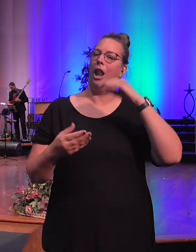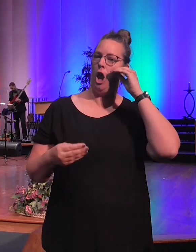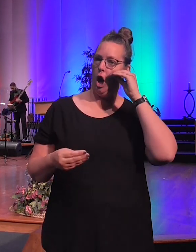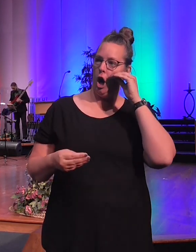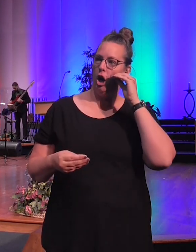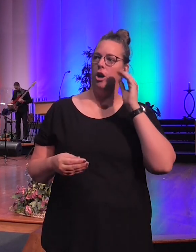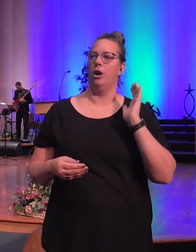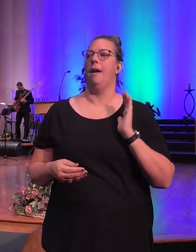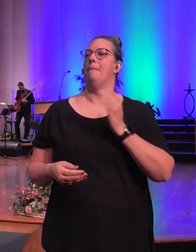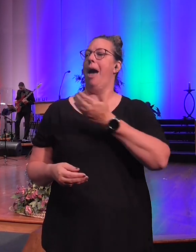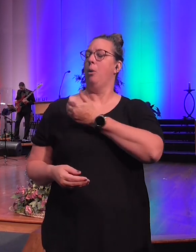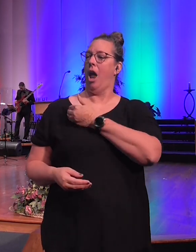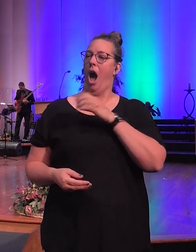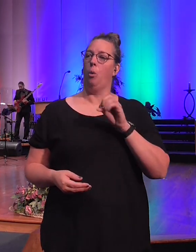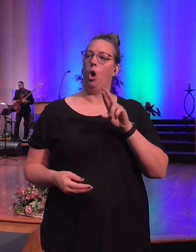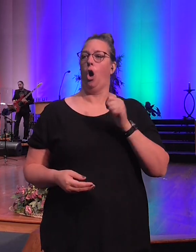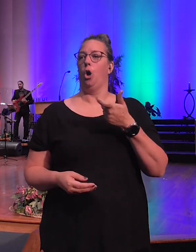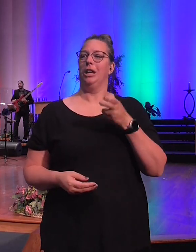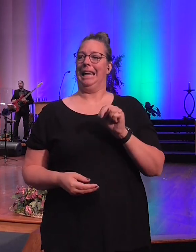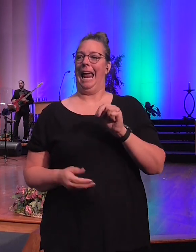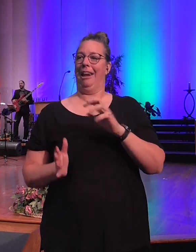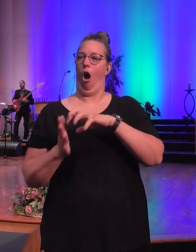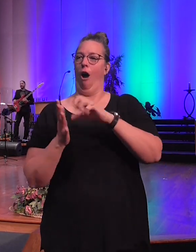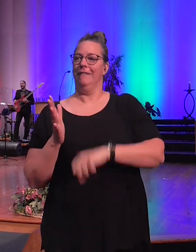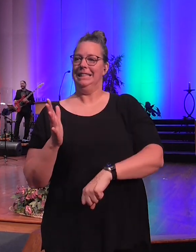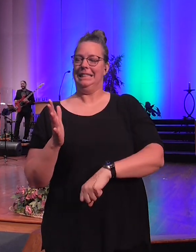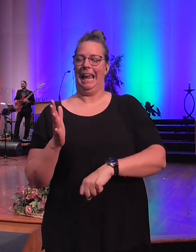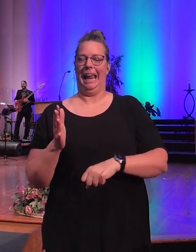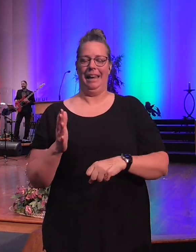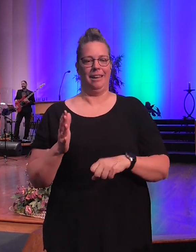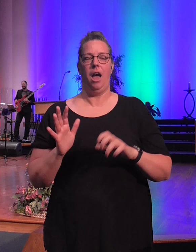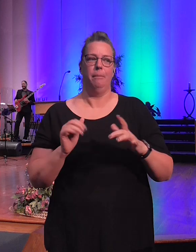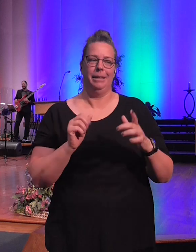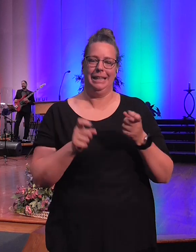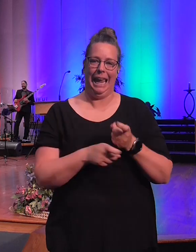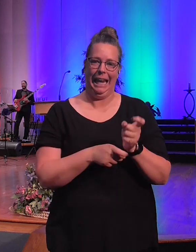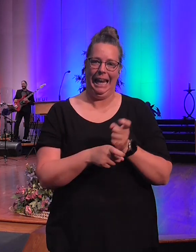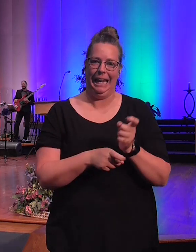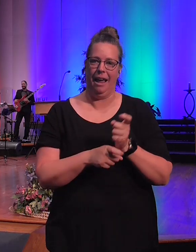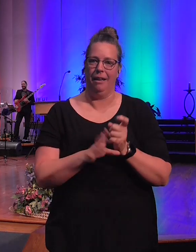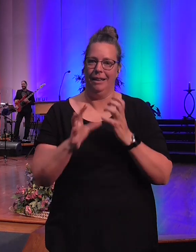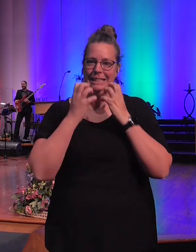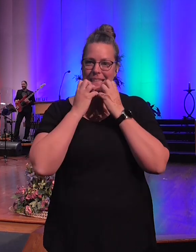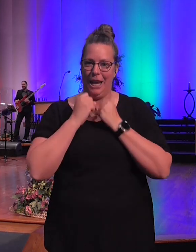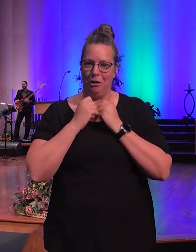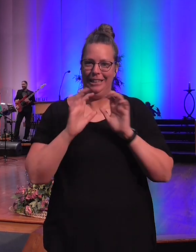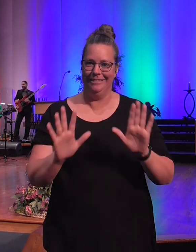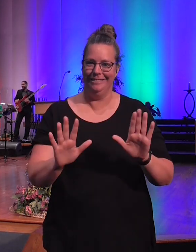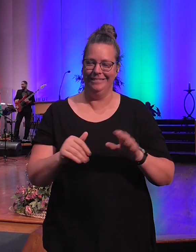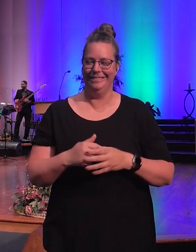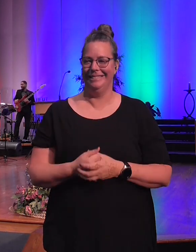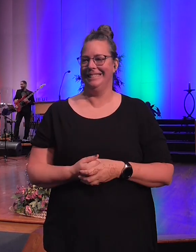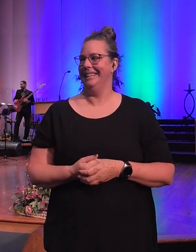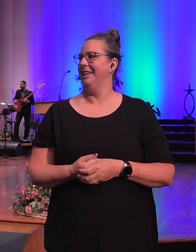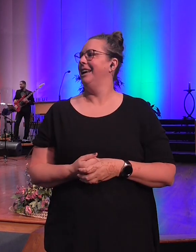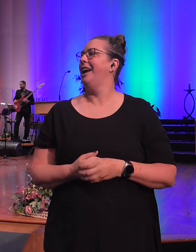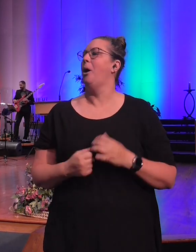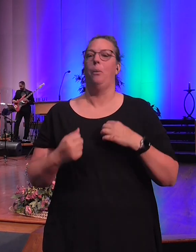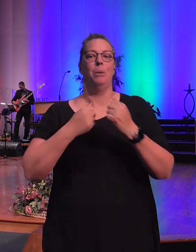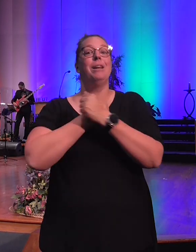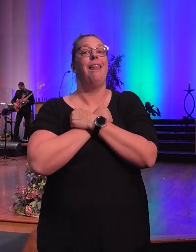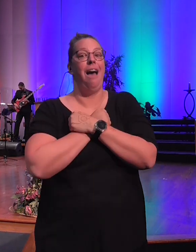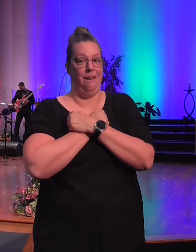organ harvesting techniques there as well. We kid. Sacred organs. But we'd love to meet